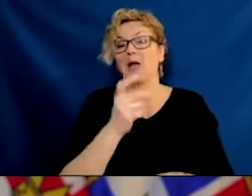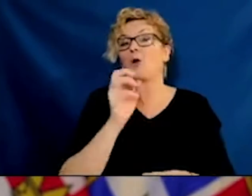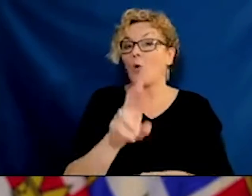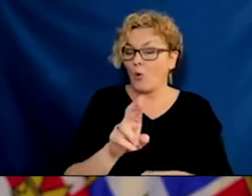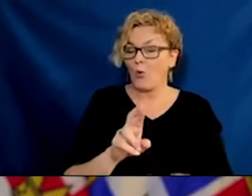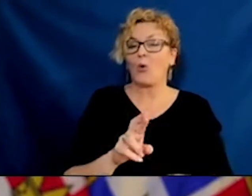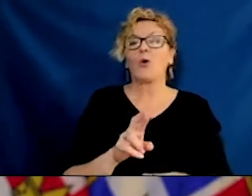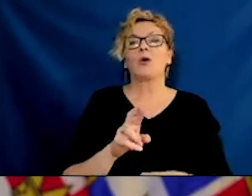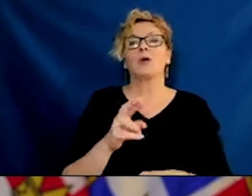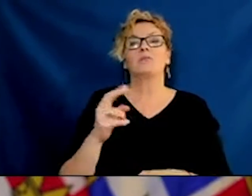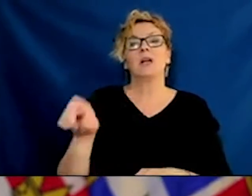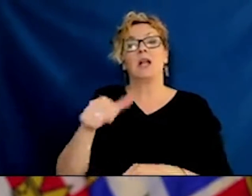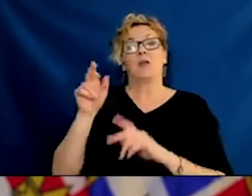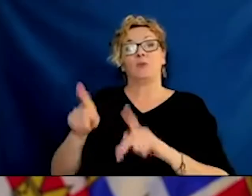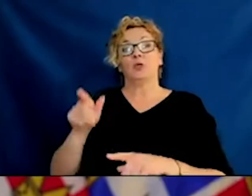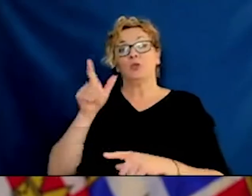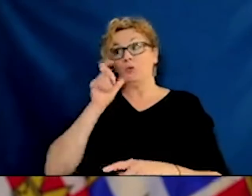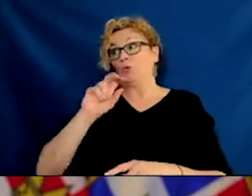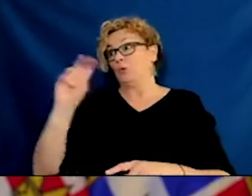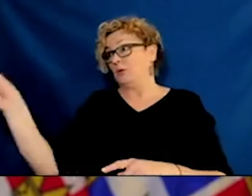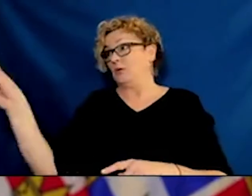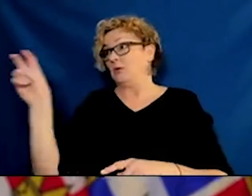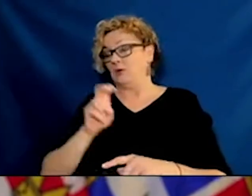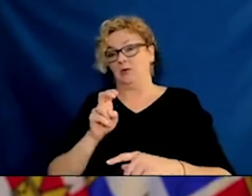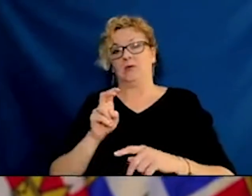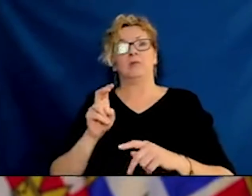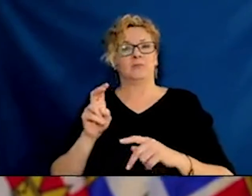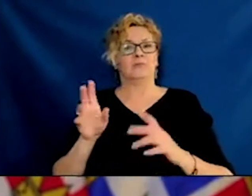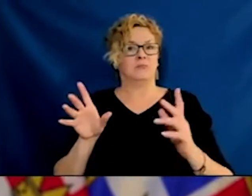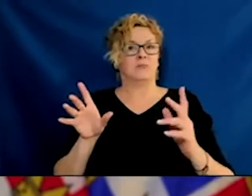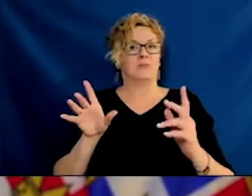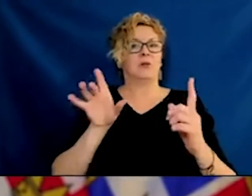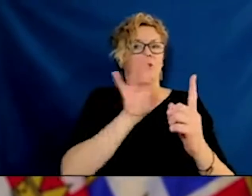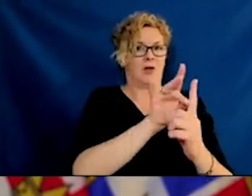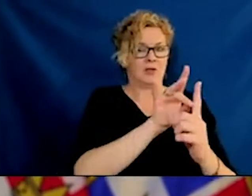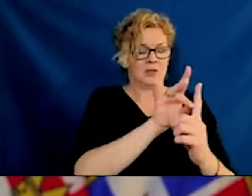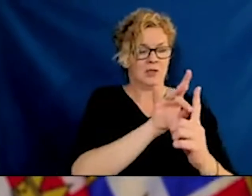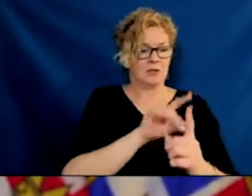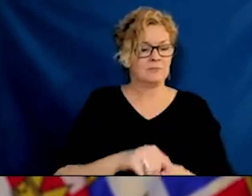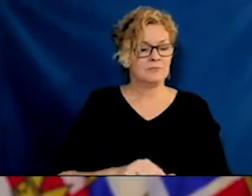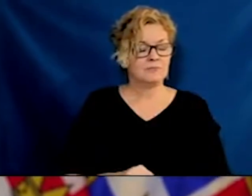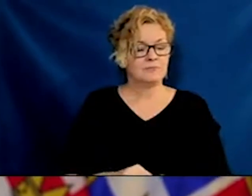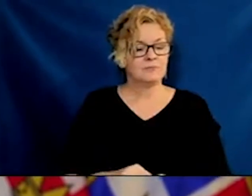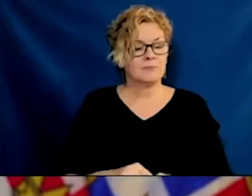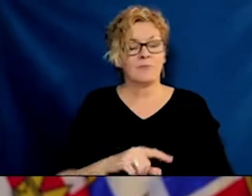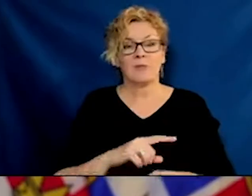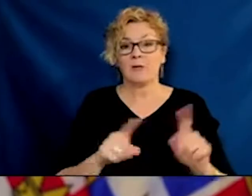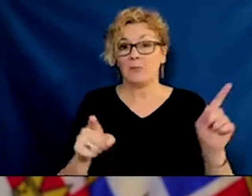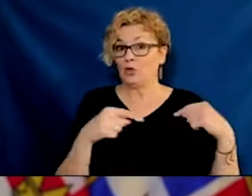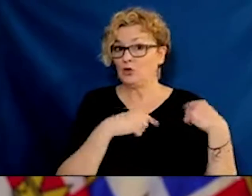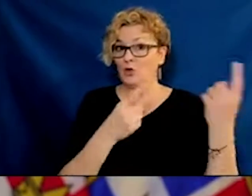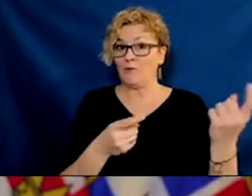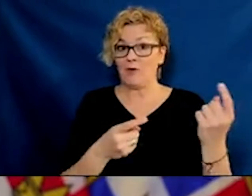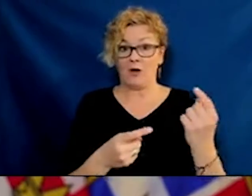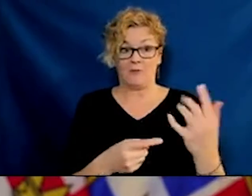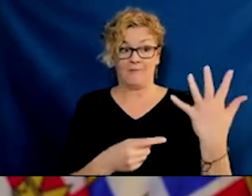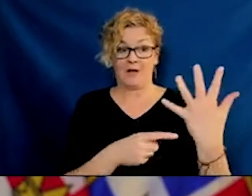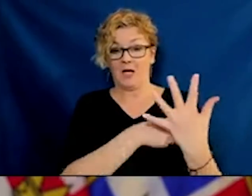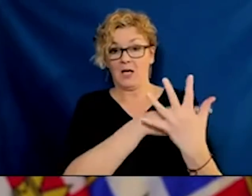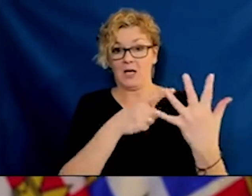initial cases. So far, we have had no ongoing transmission from any of the 5